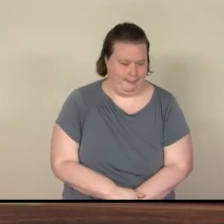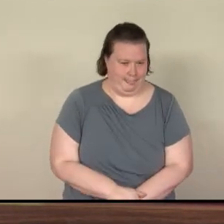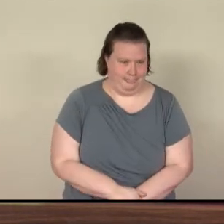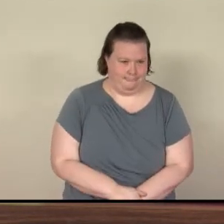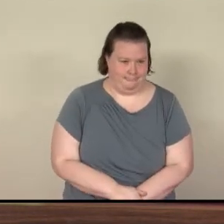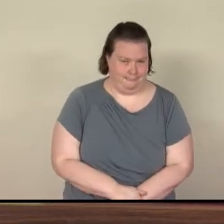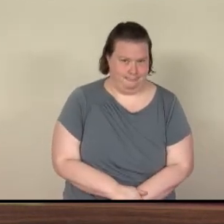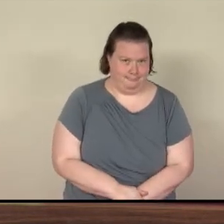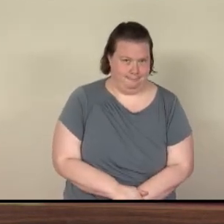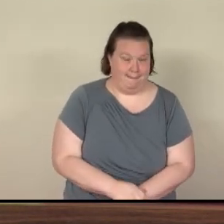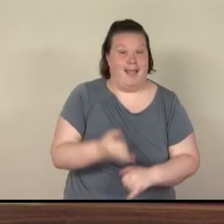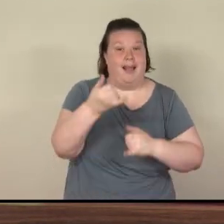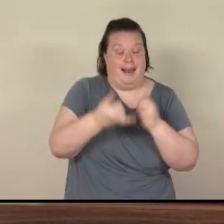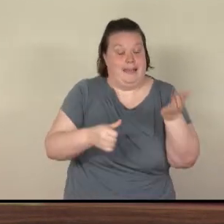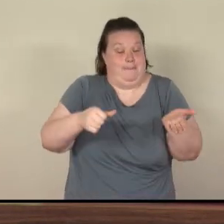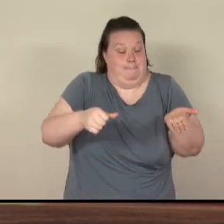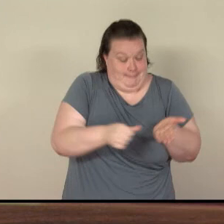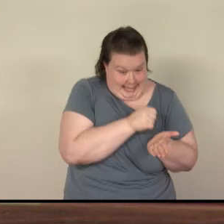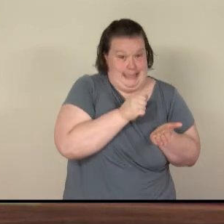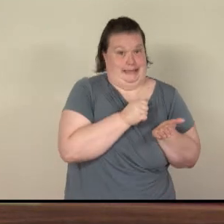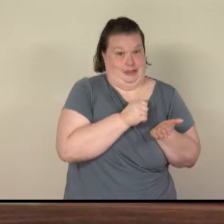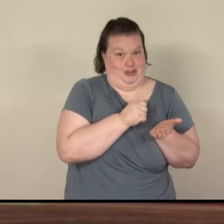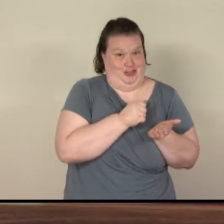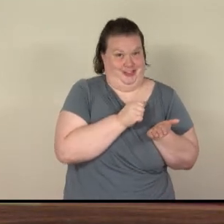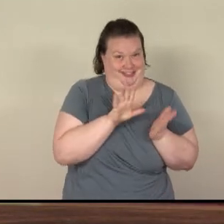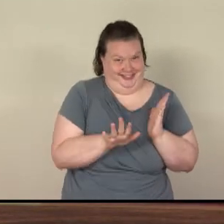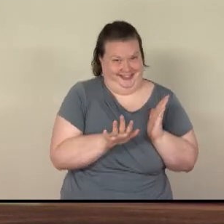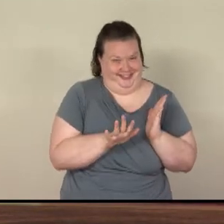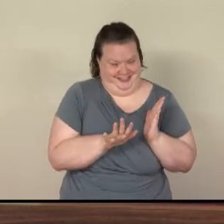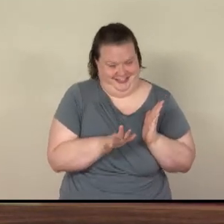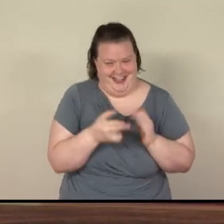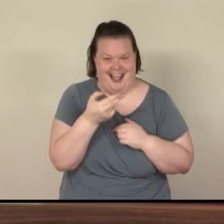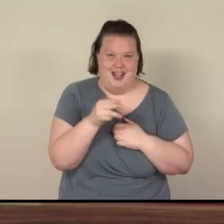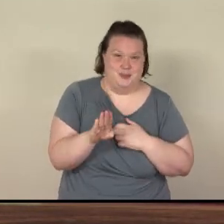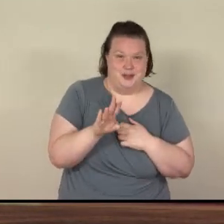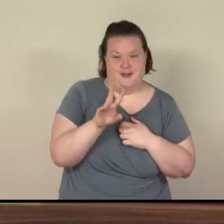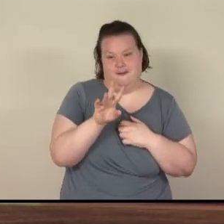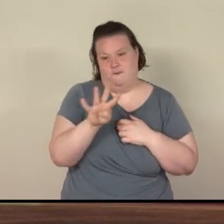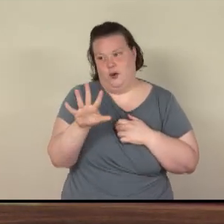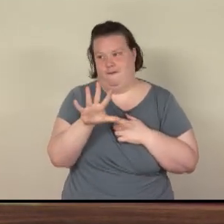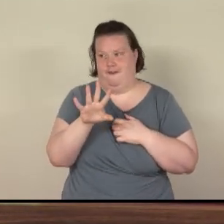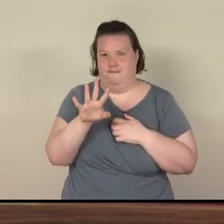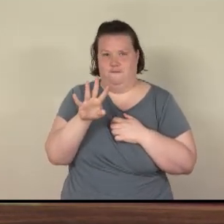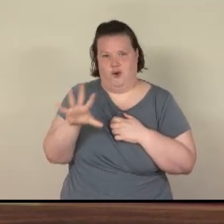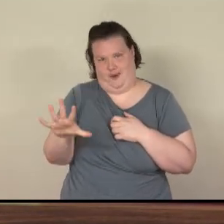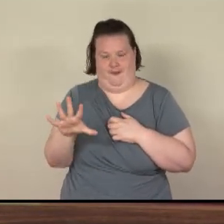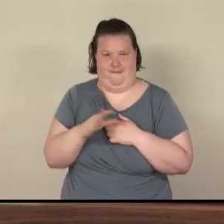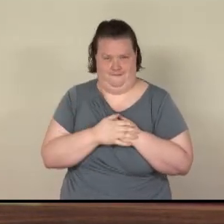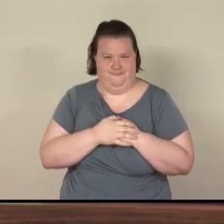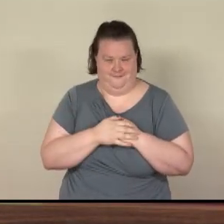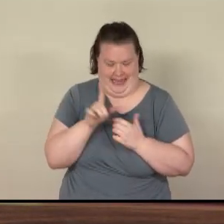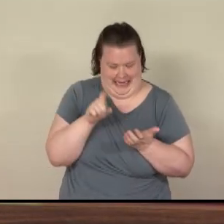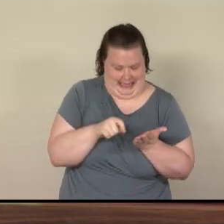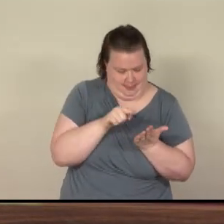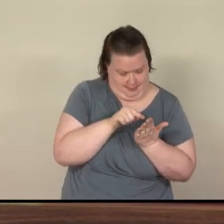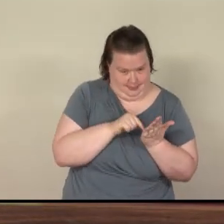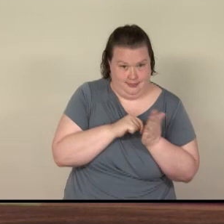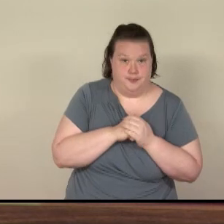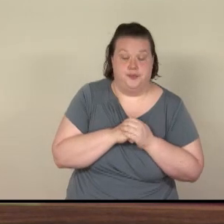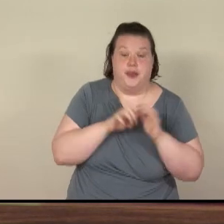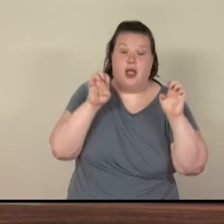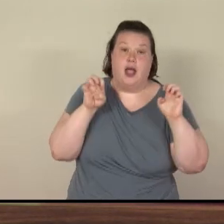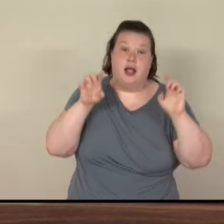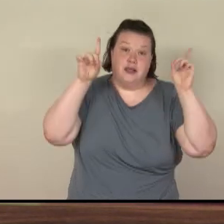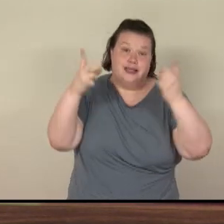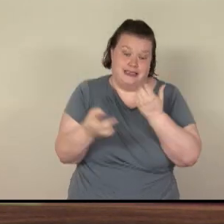It's the last page I printed, but so I can speak to House Bill 4545 without my notes. But education savings